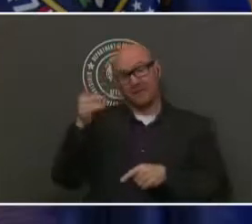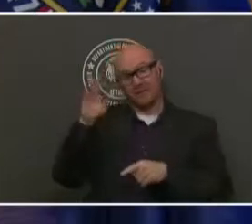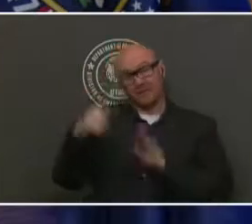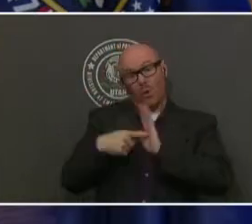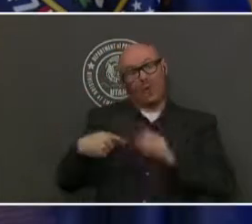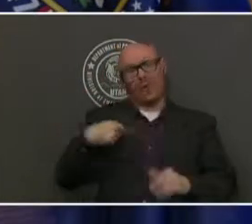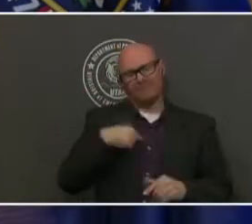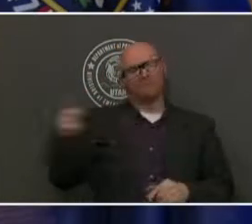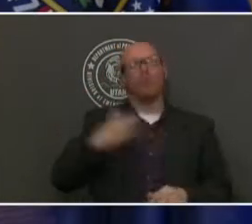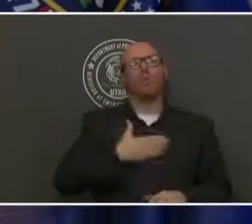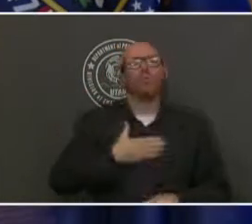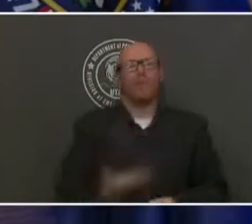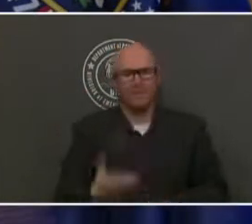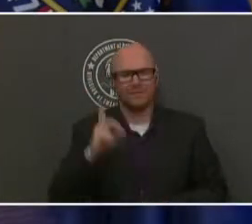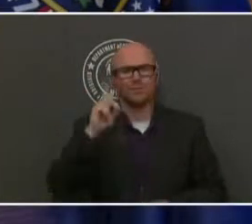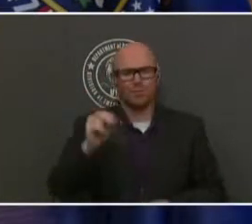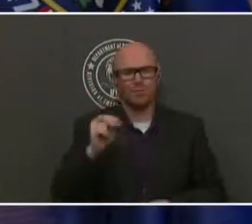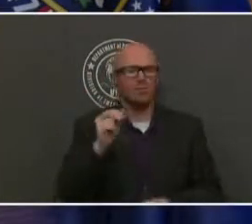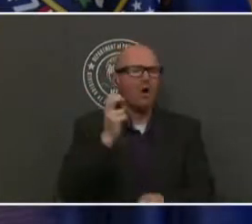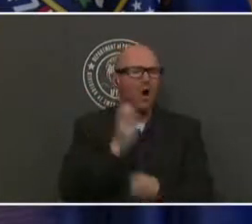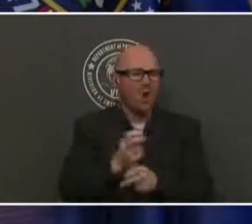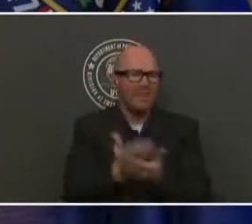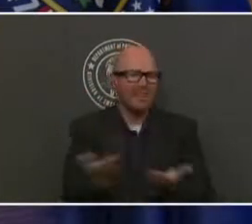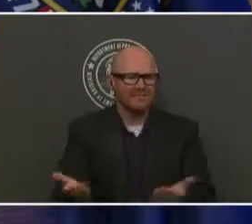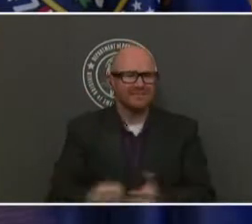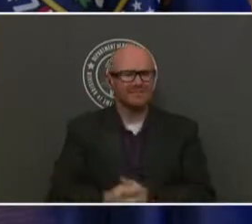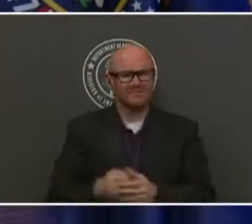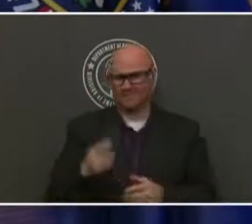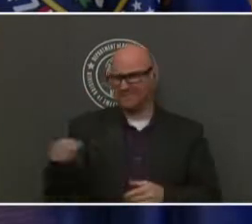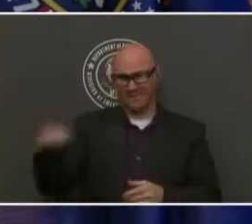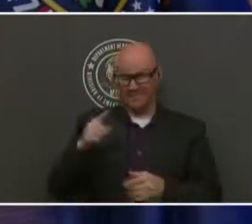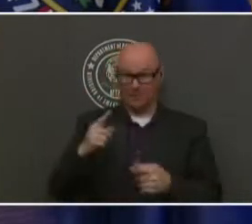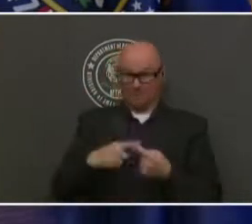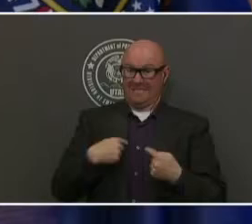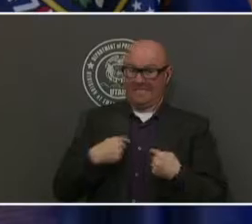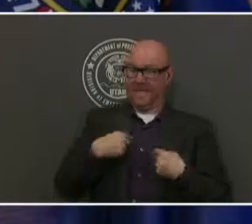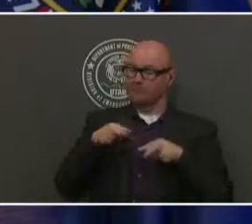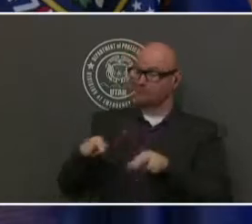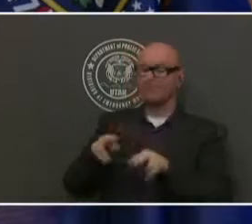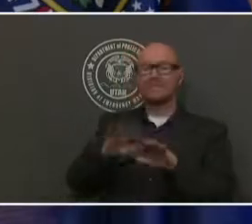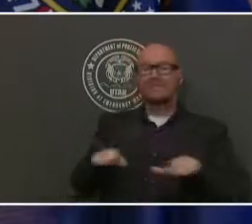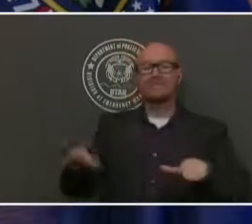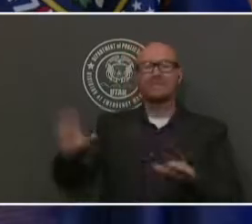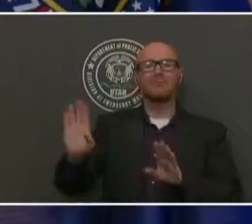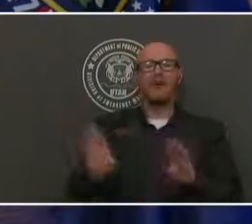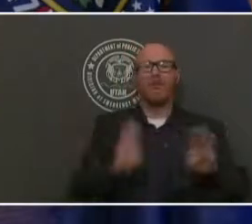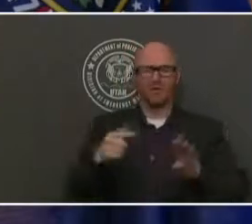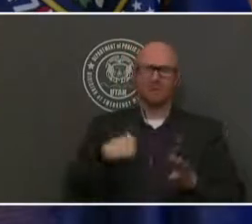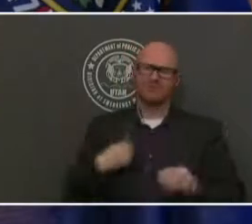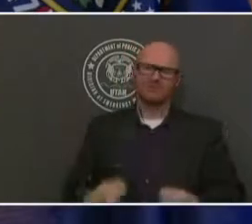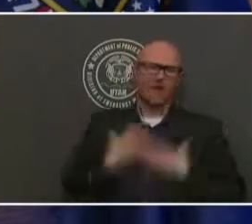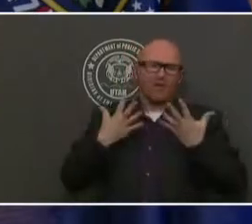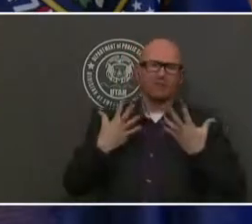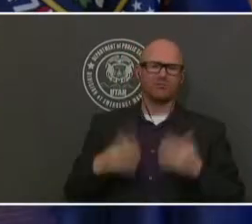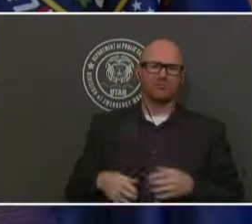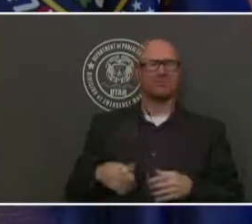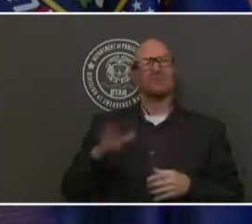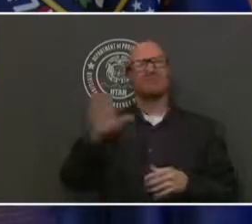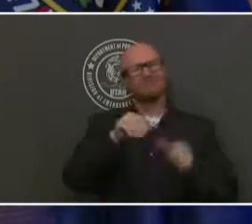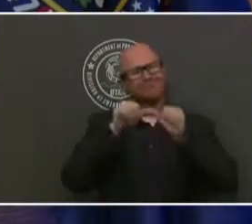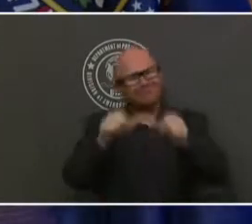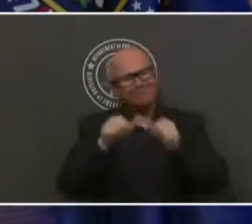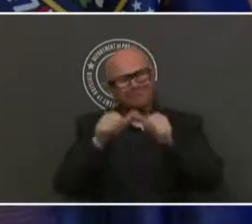they're willing to do hard things to get us through this. It's been inspiring to see, and so we're going to stay the course. We're almost